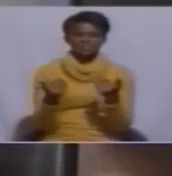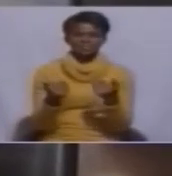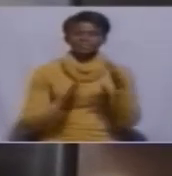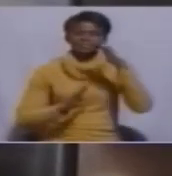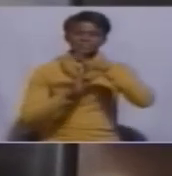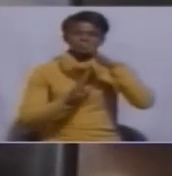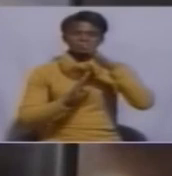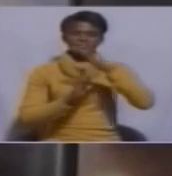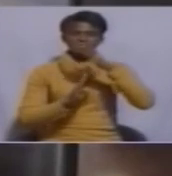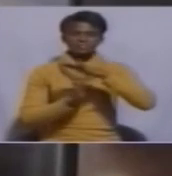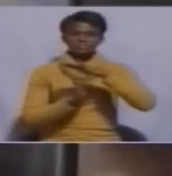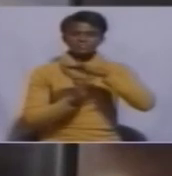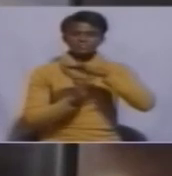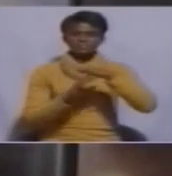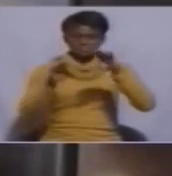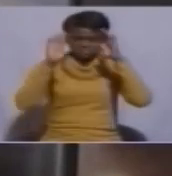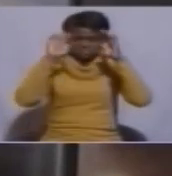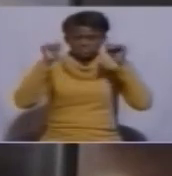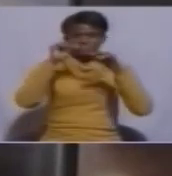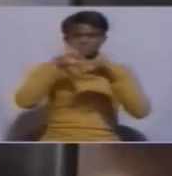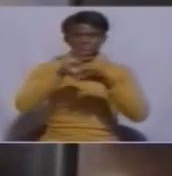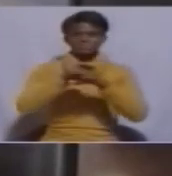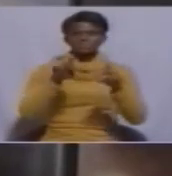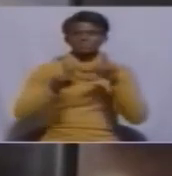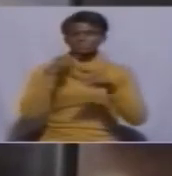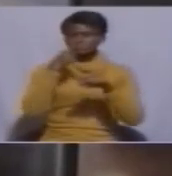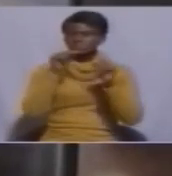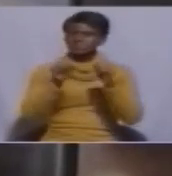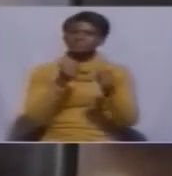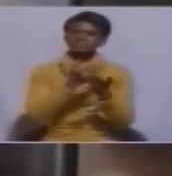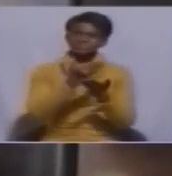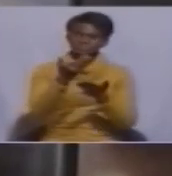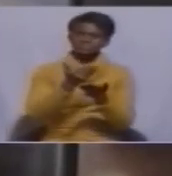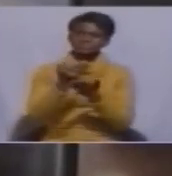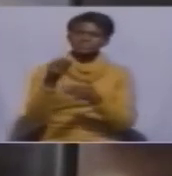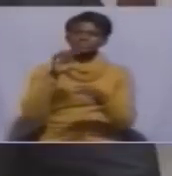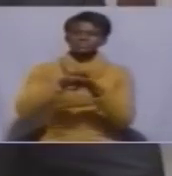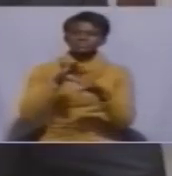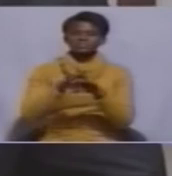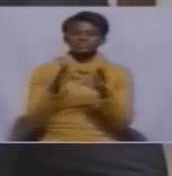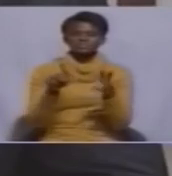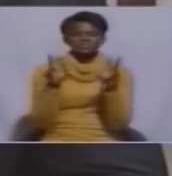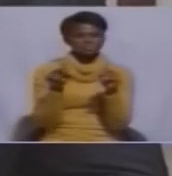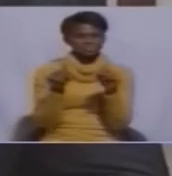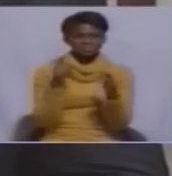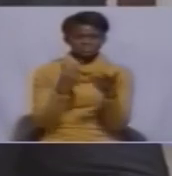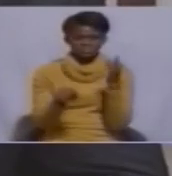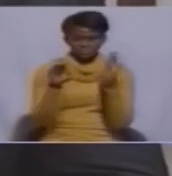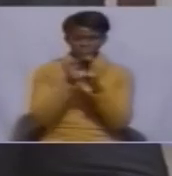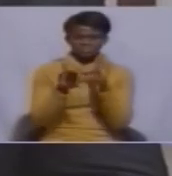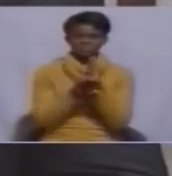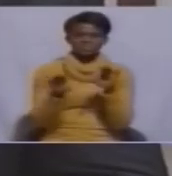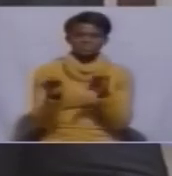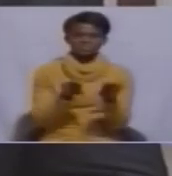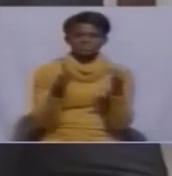limiting presidential election to people that can afford to buy supporters. No. I think what this constitution is doing,